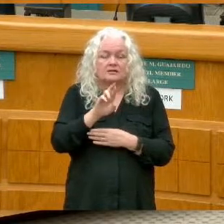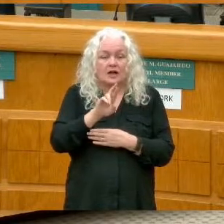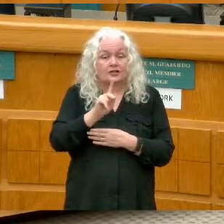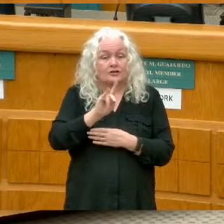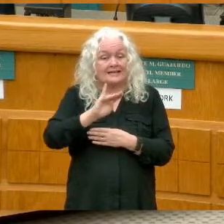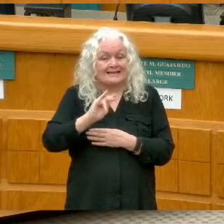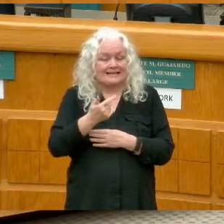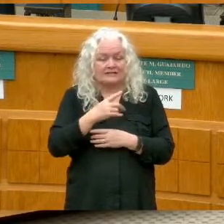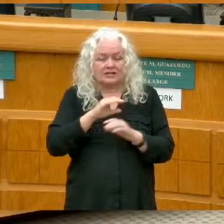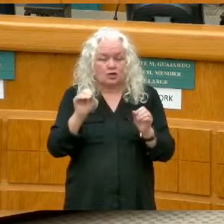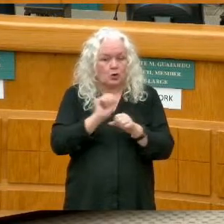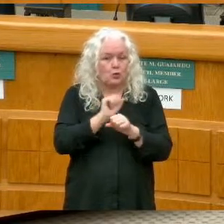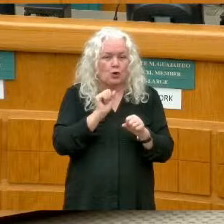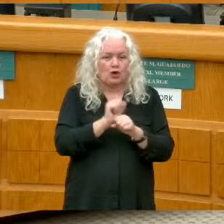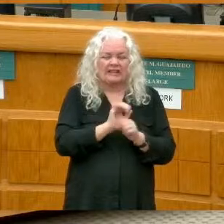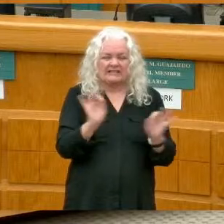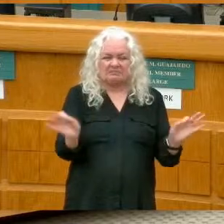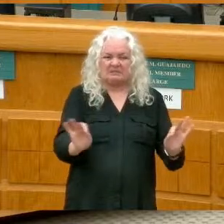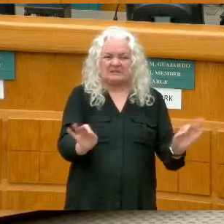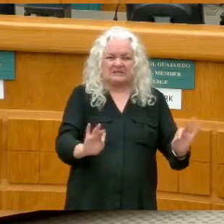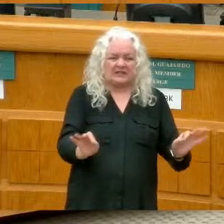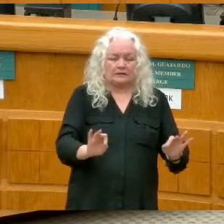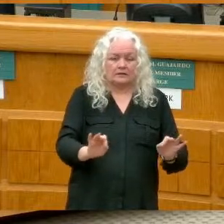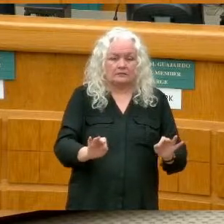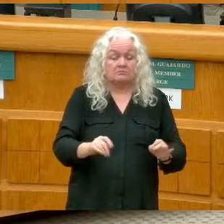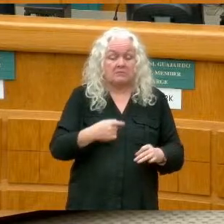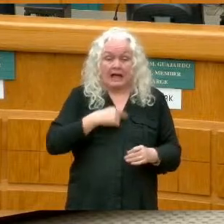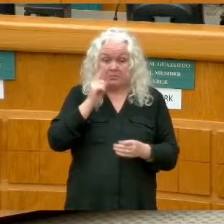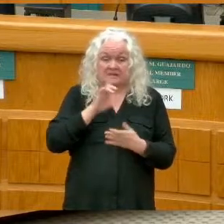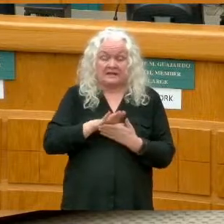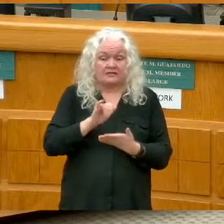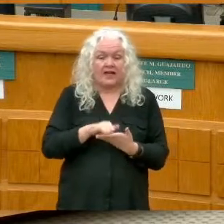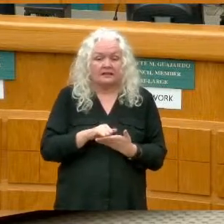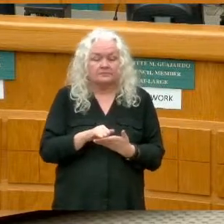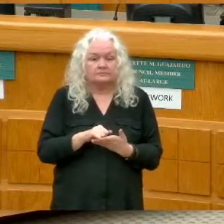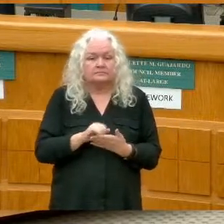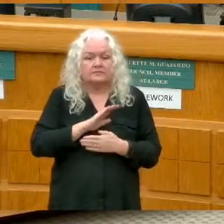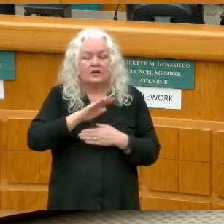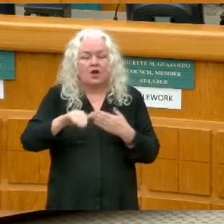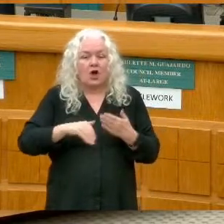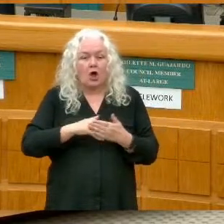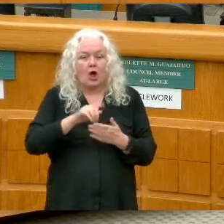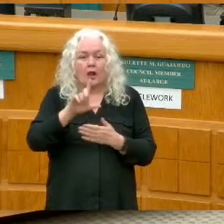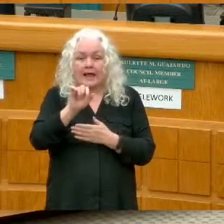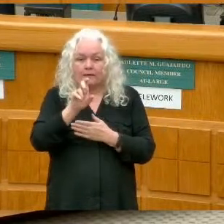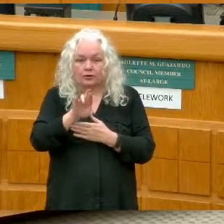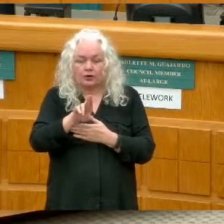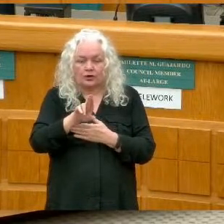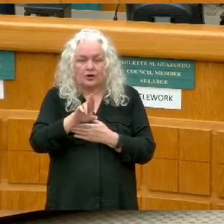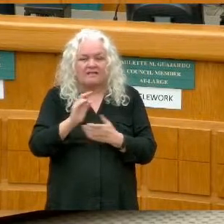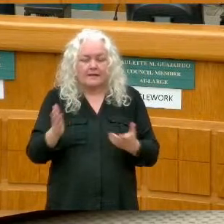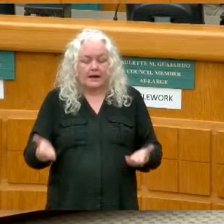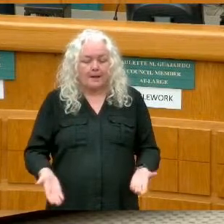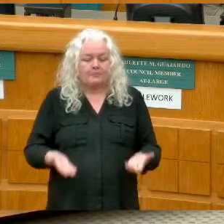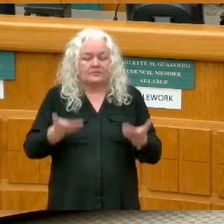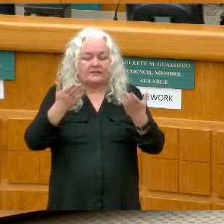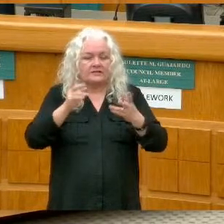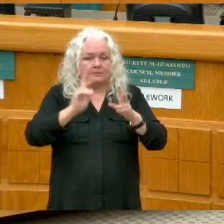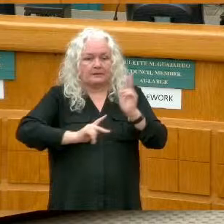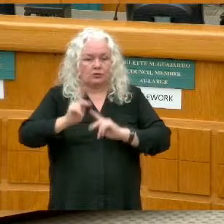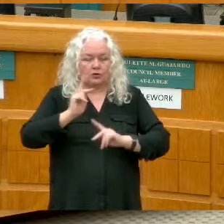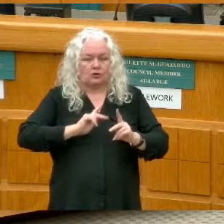said that no work is insignificant, and I believe that. All labor that uplifts humanity has